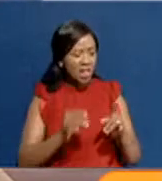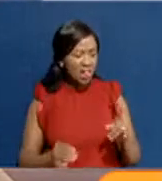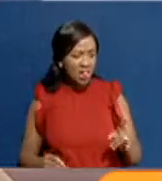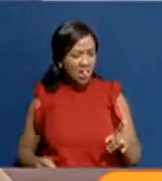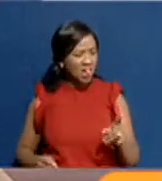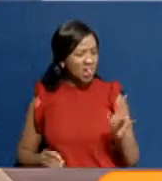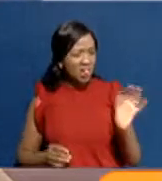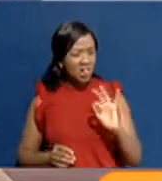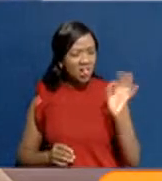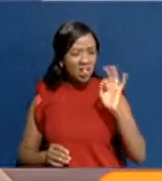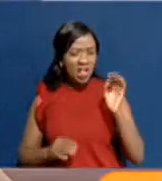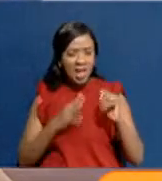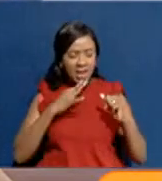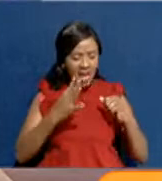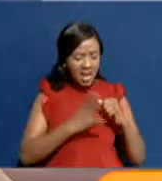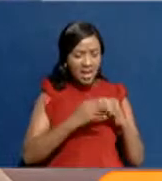that